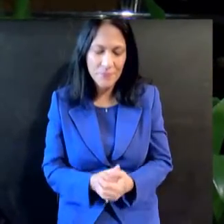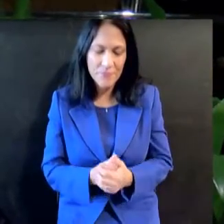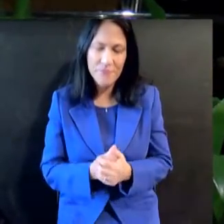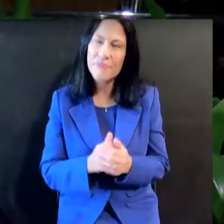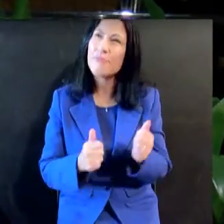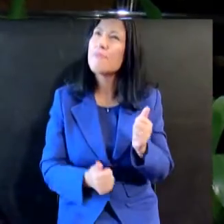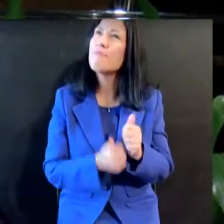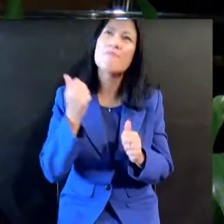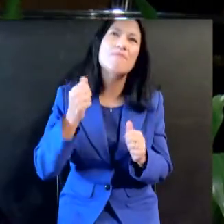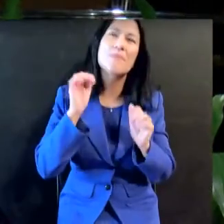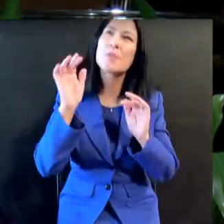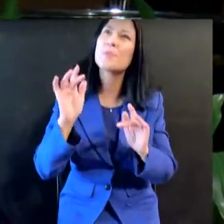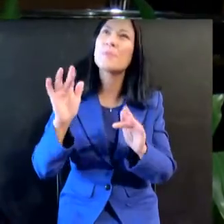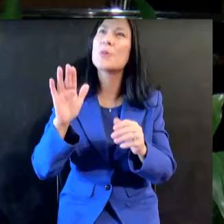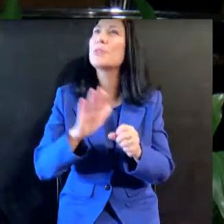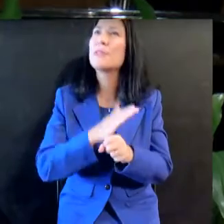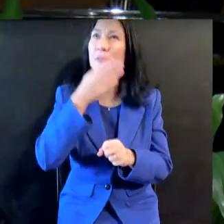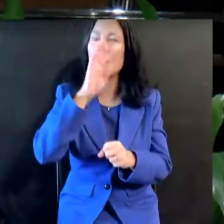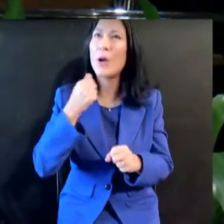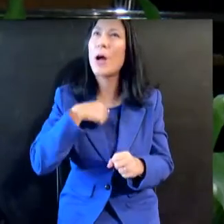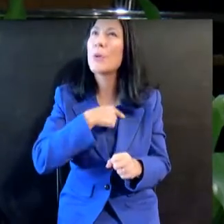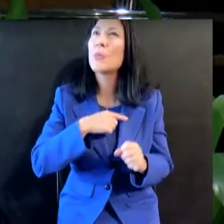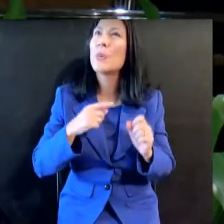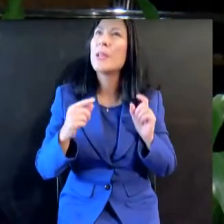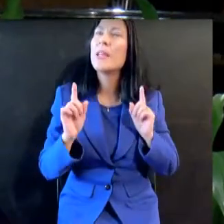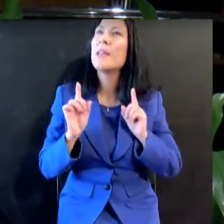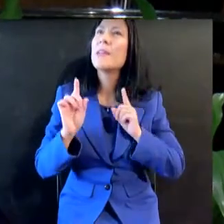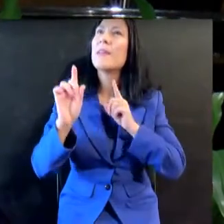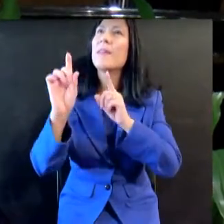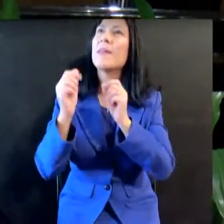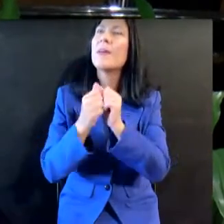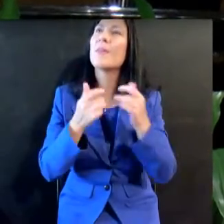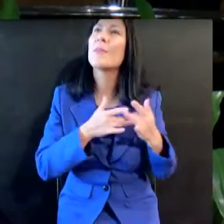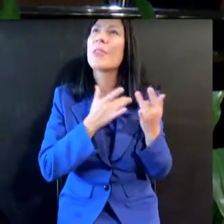Most merciful God, we come this morning with